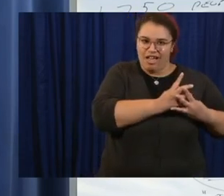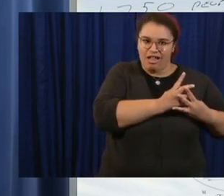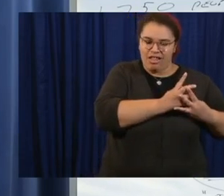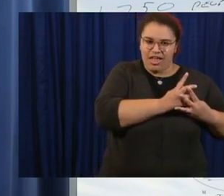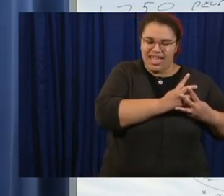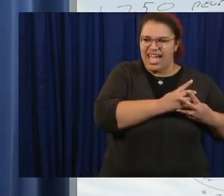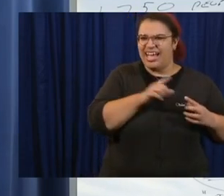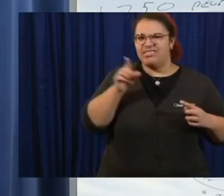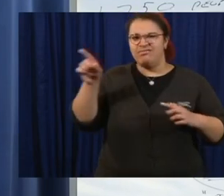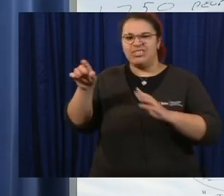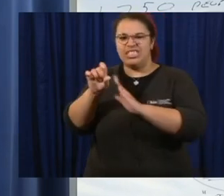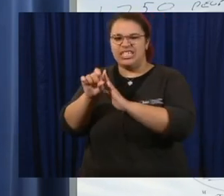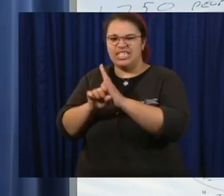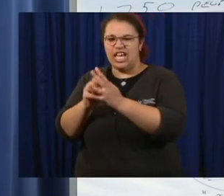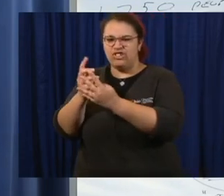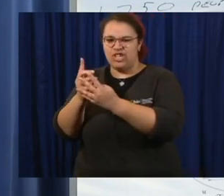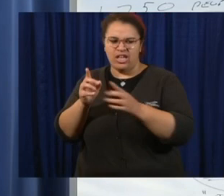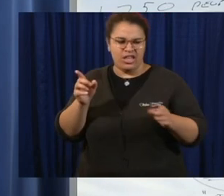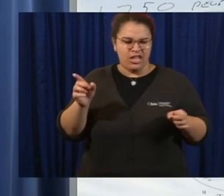level?